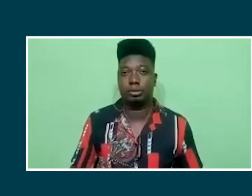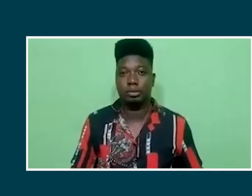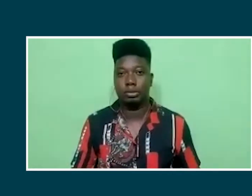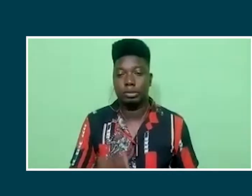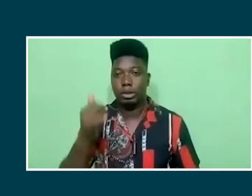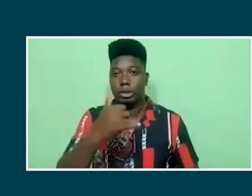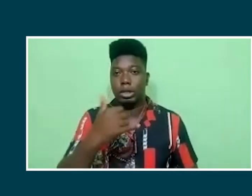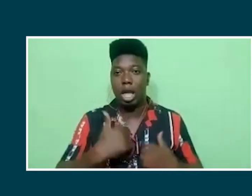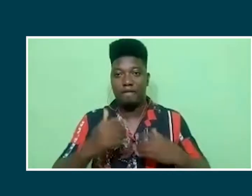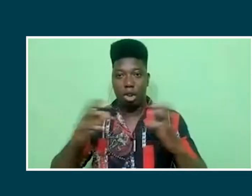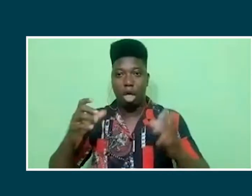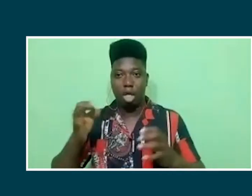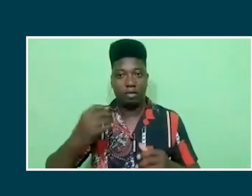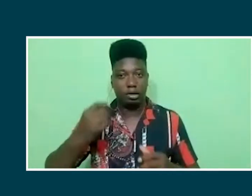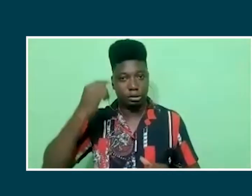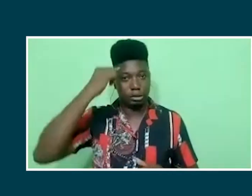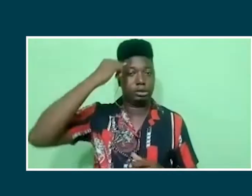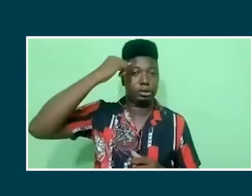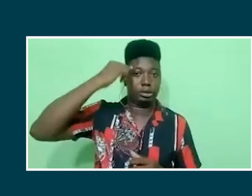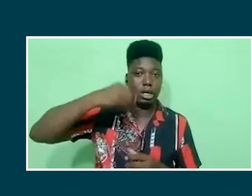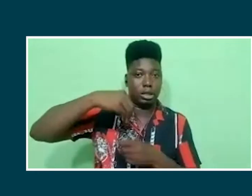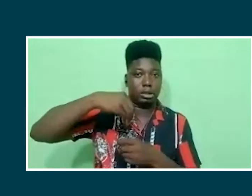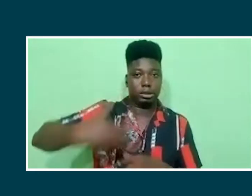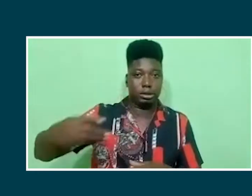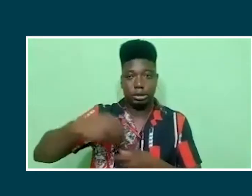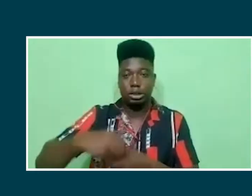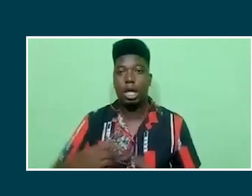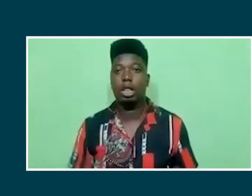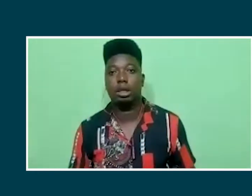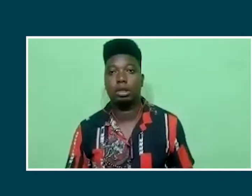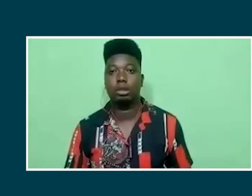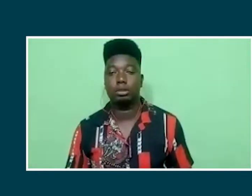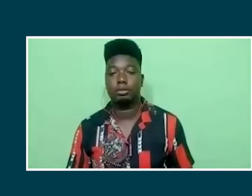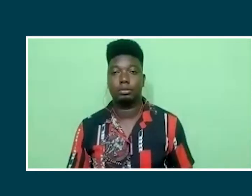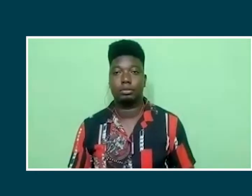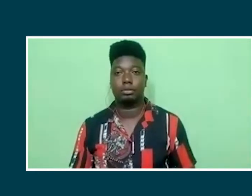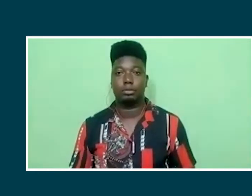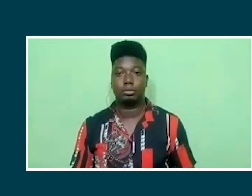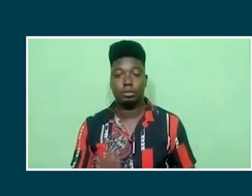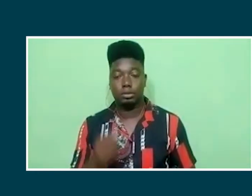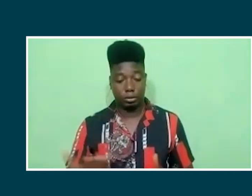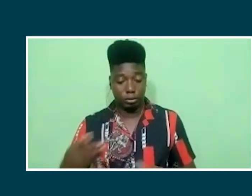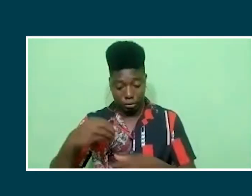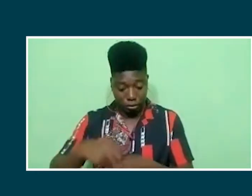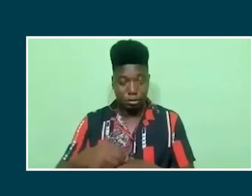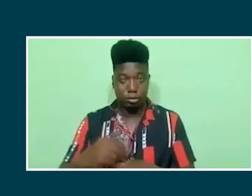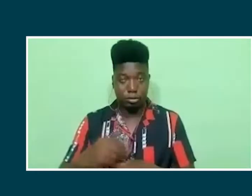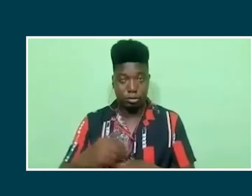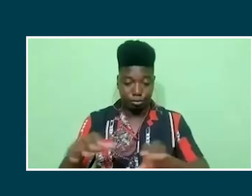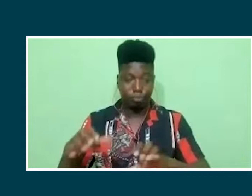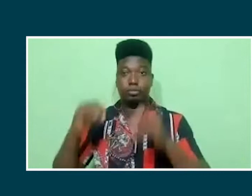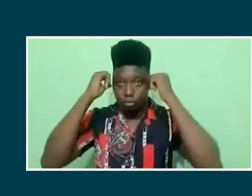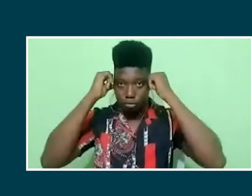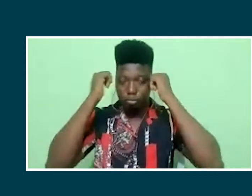things inside. So now, those things which are being harbored inside, they keep on building up, and they also bring about